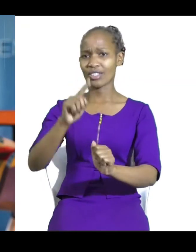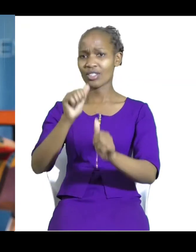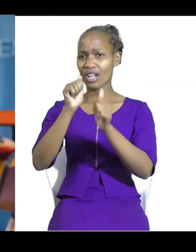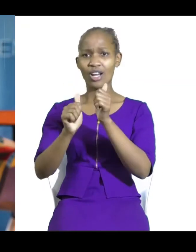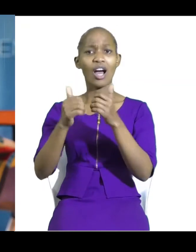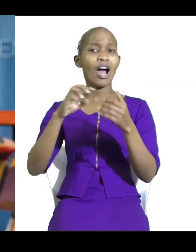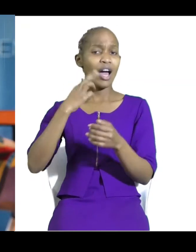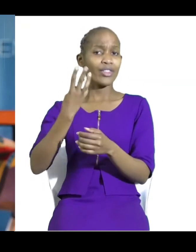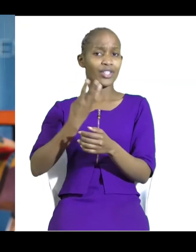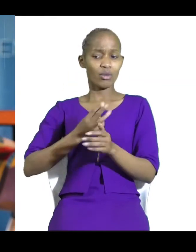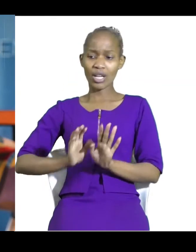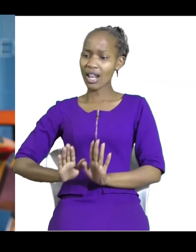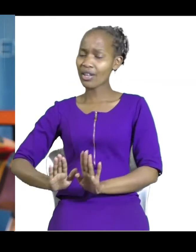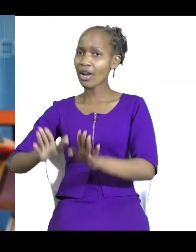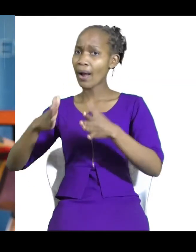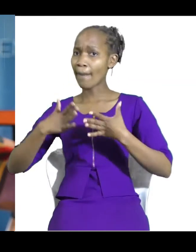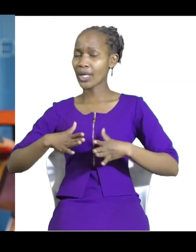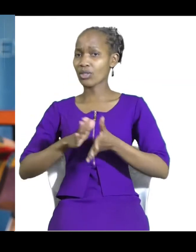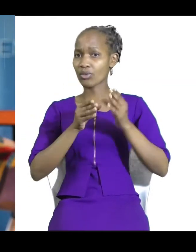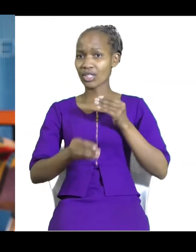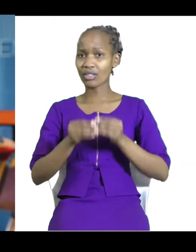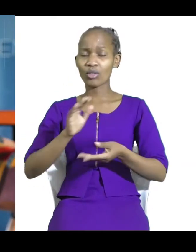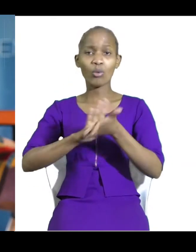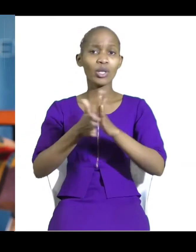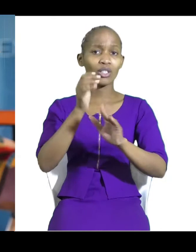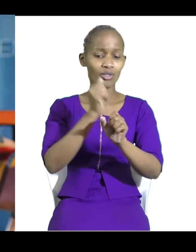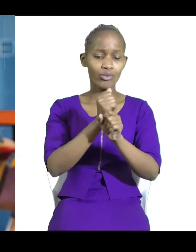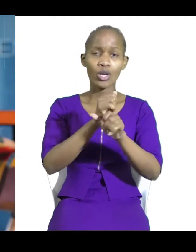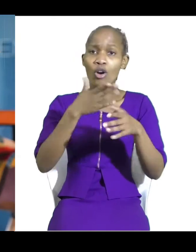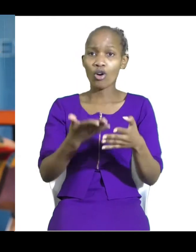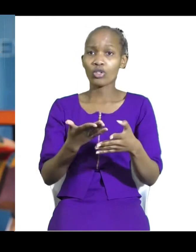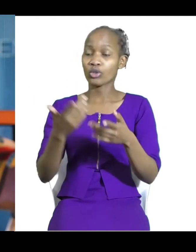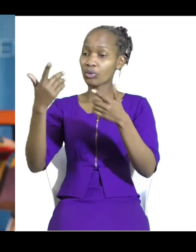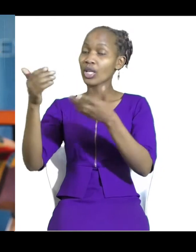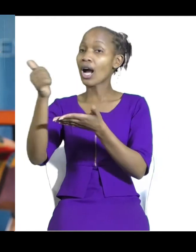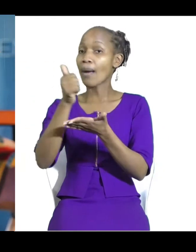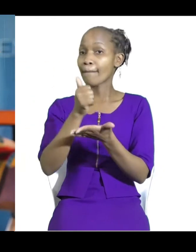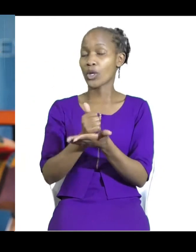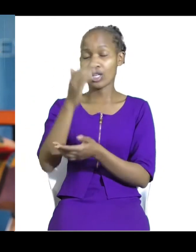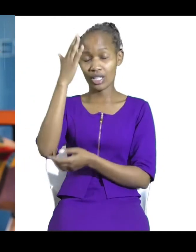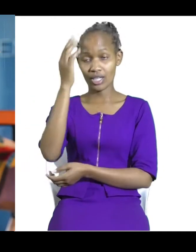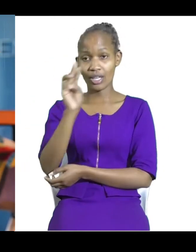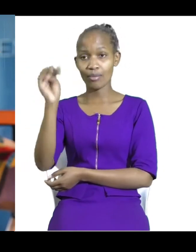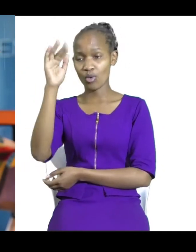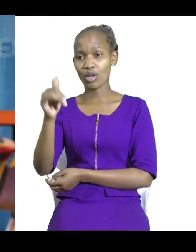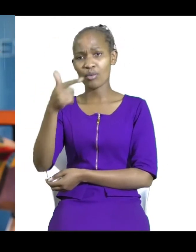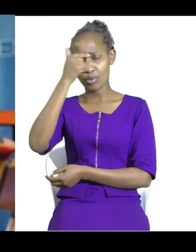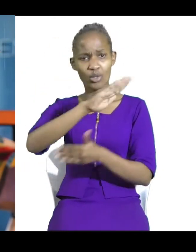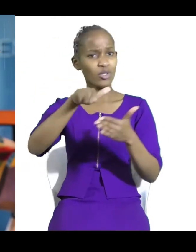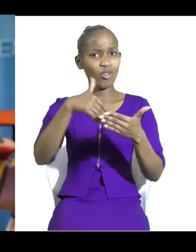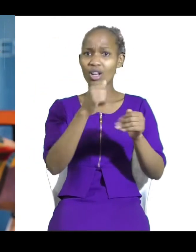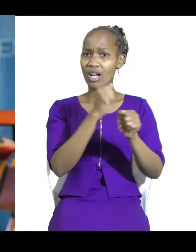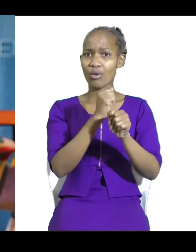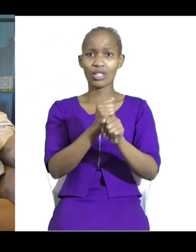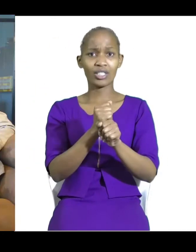we going to leave persons with disability unemployed, or are we going to bring them on board simply because everybody is now working